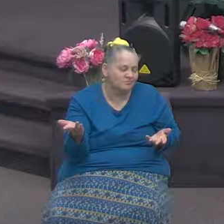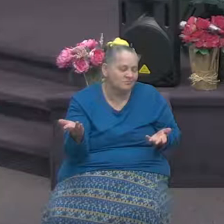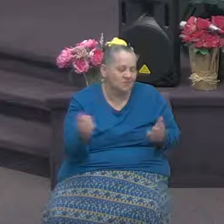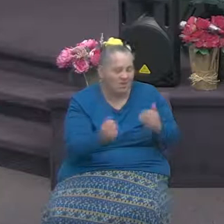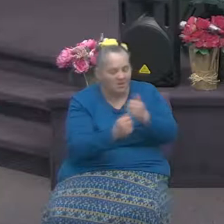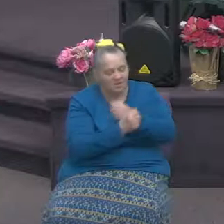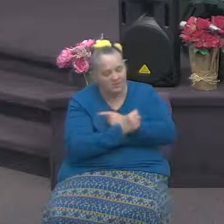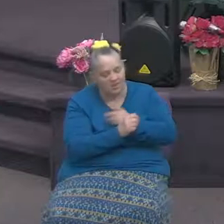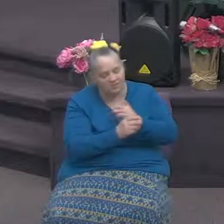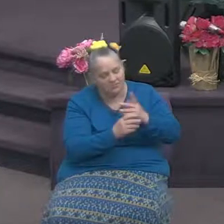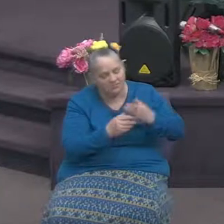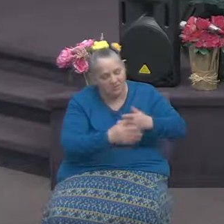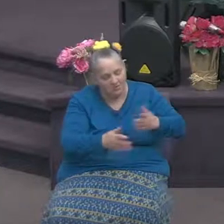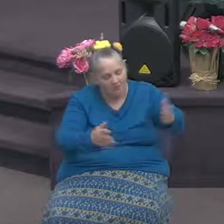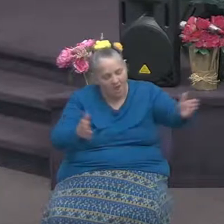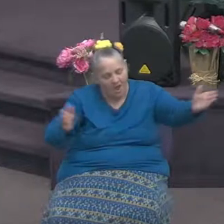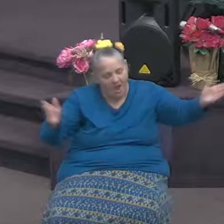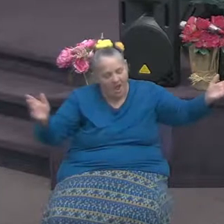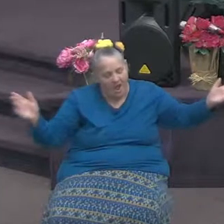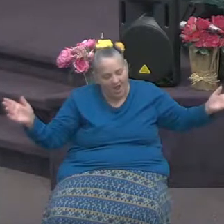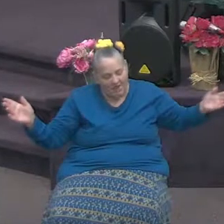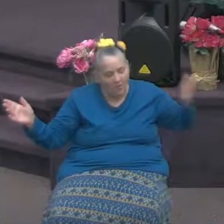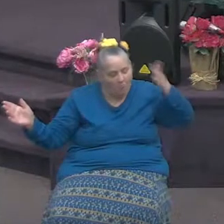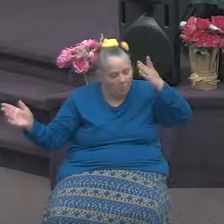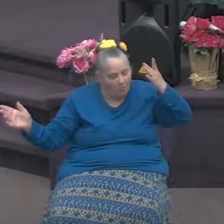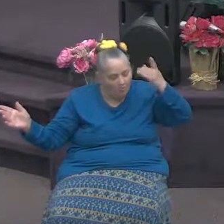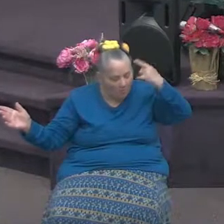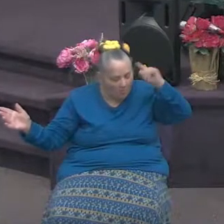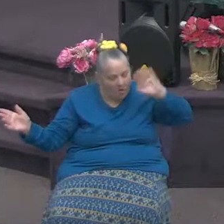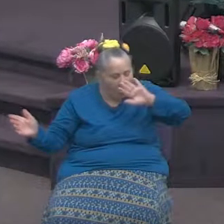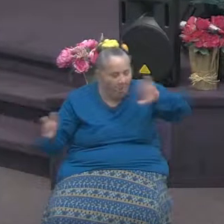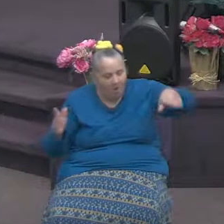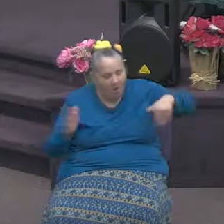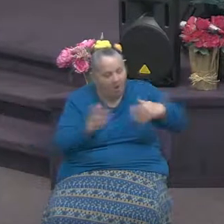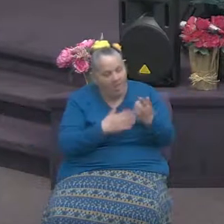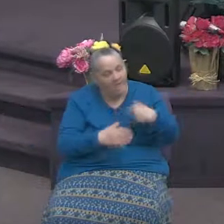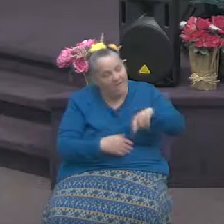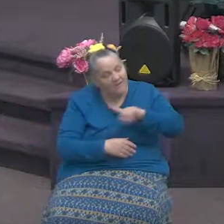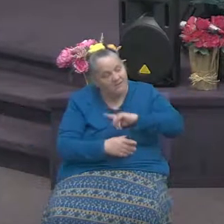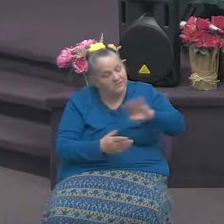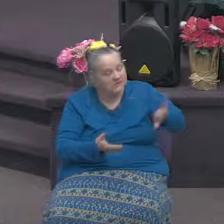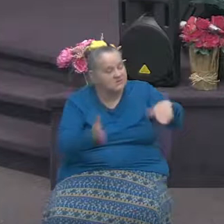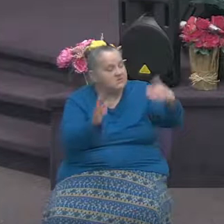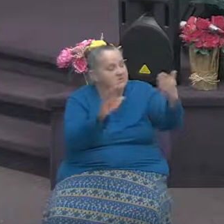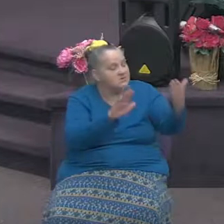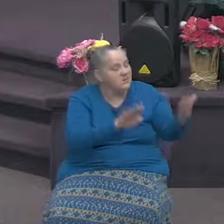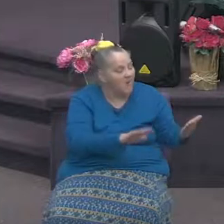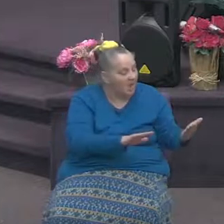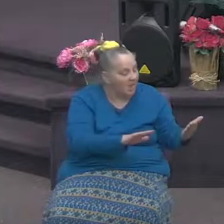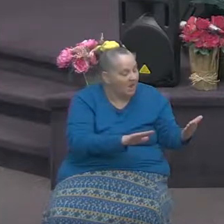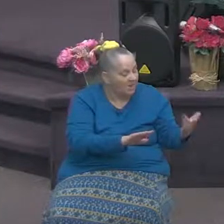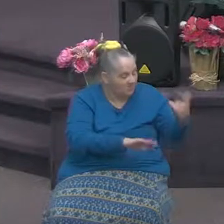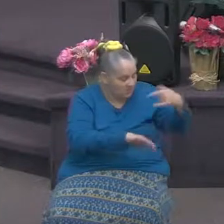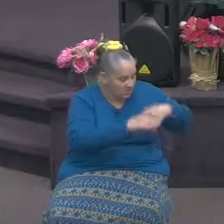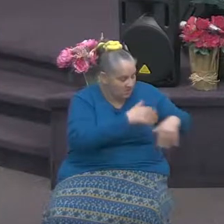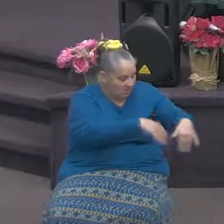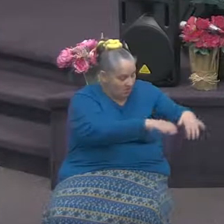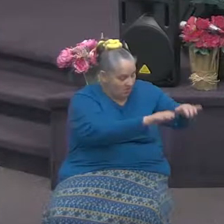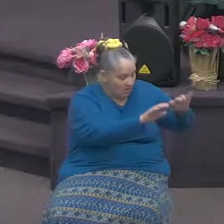His love stretched wide for all of us. And he died and went into that